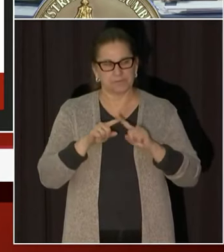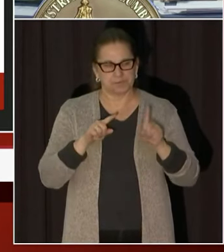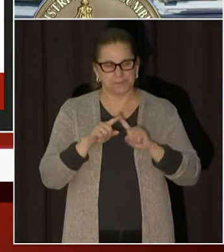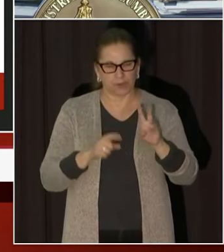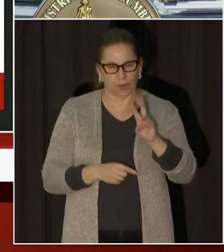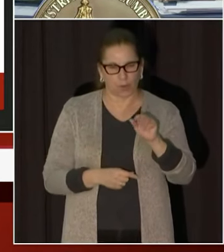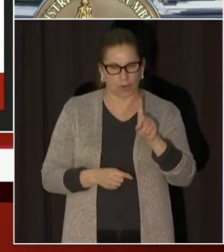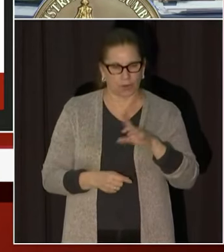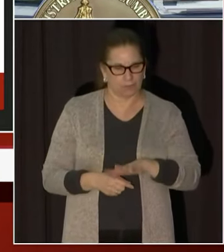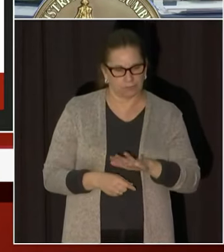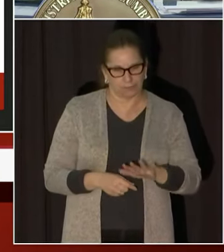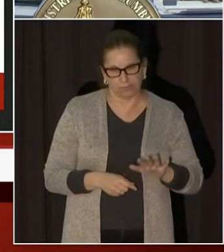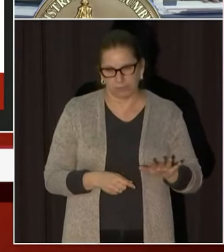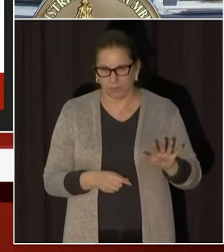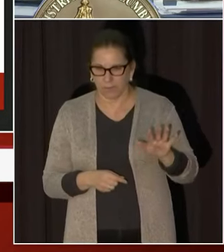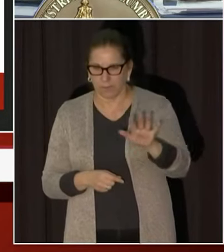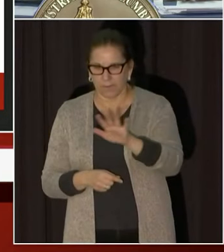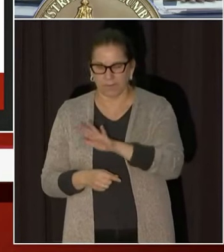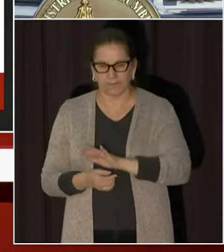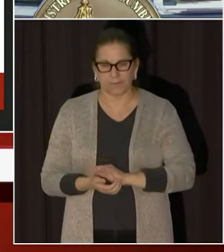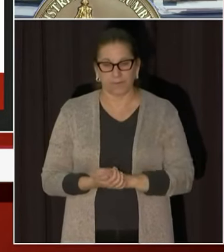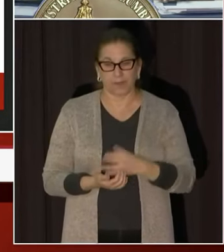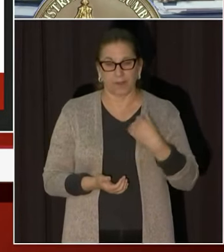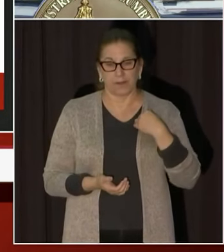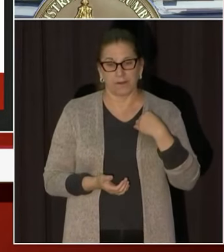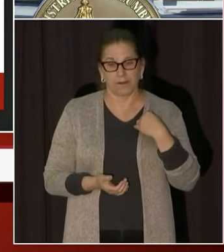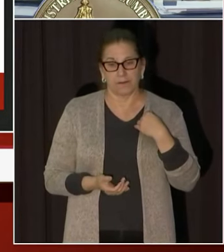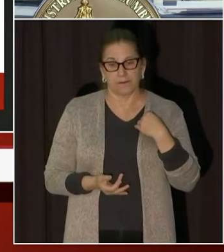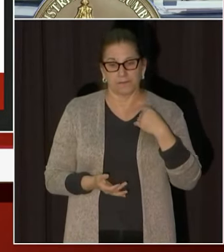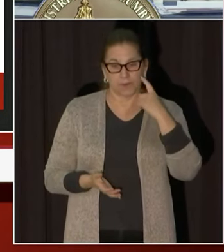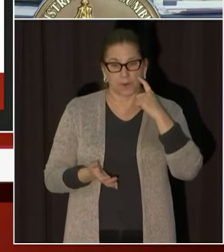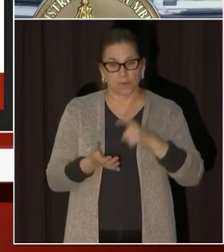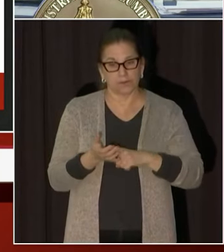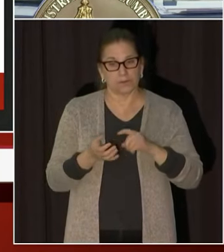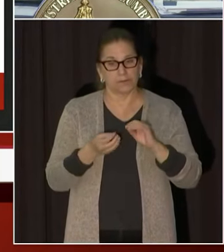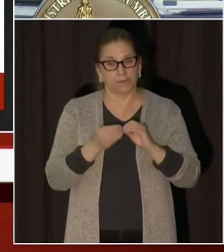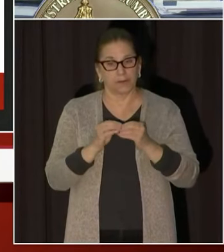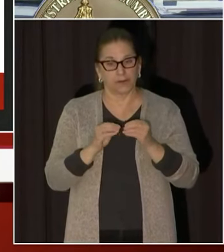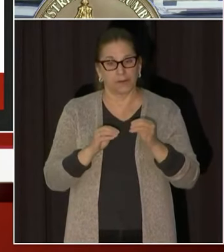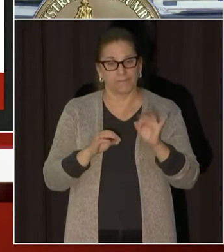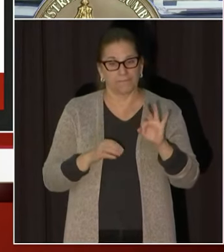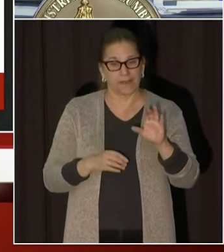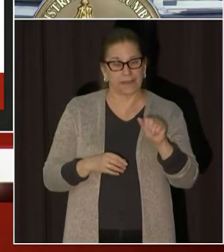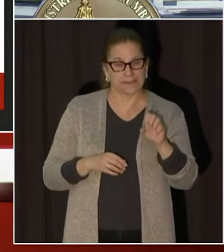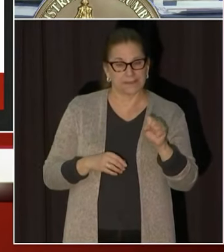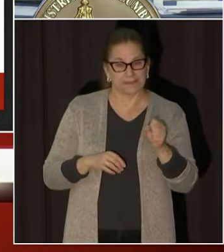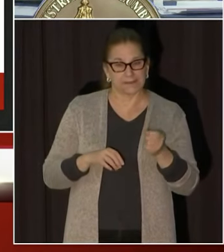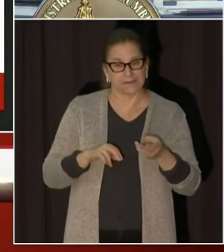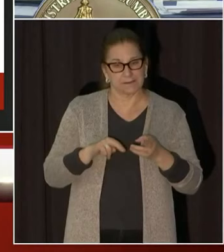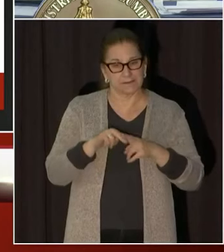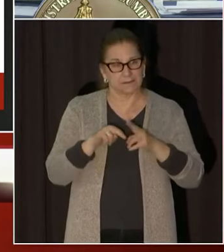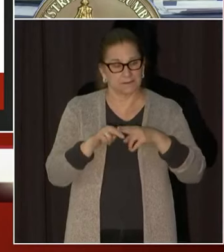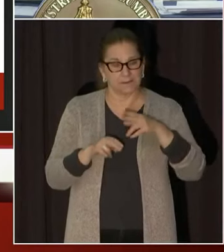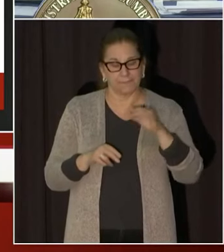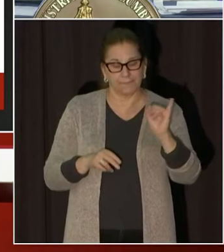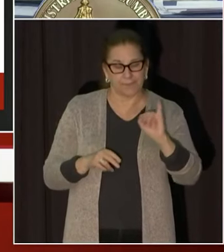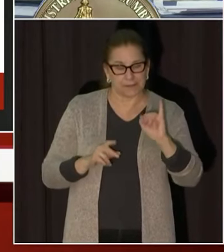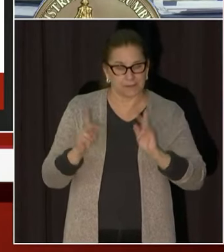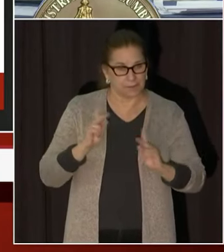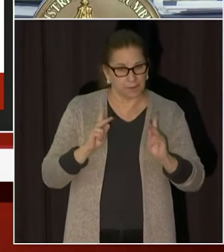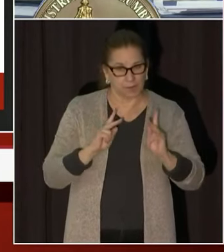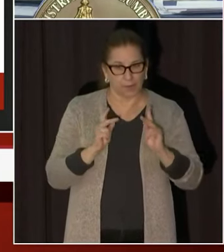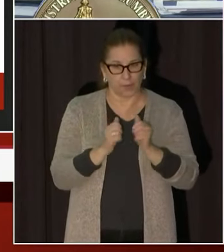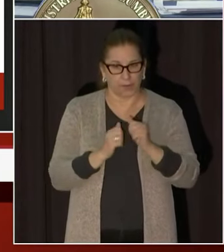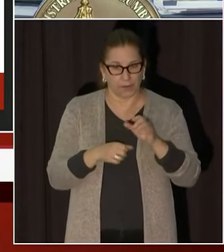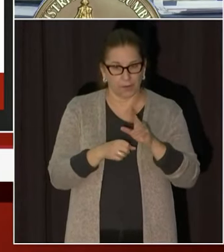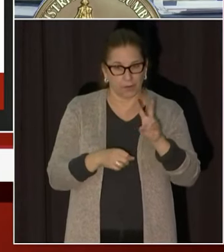and we have also noticed in our data increases of rates of infection in two neighborhoods in particular that we want to